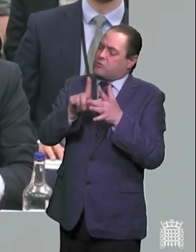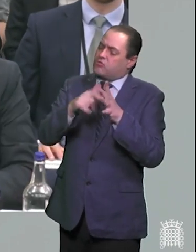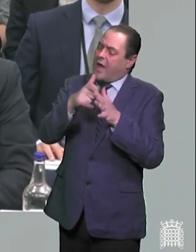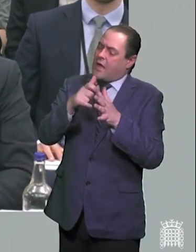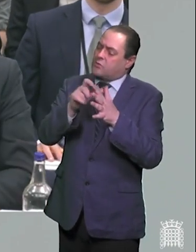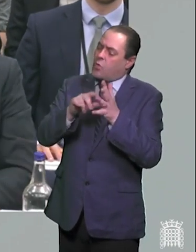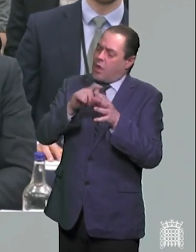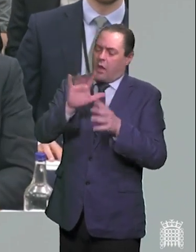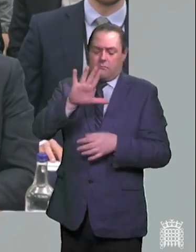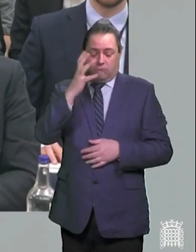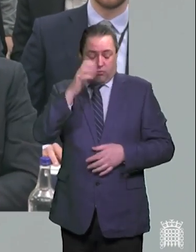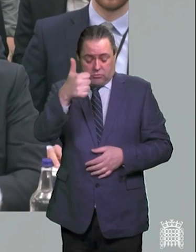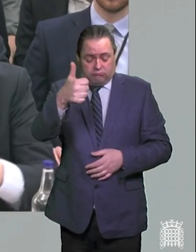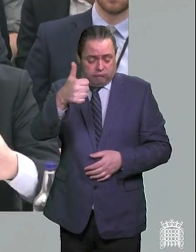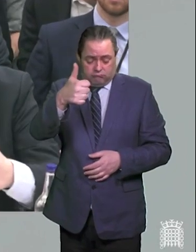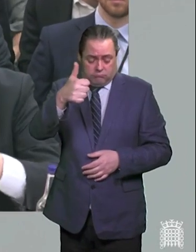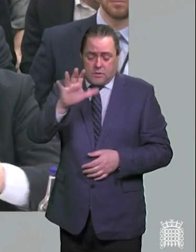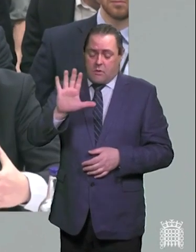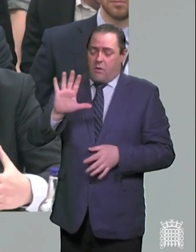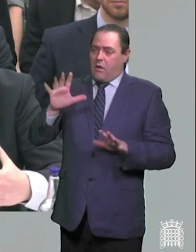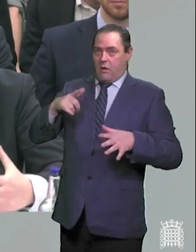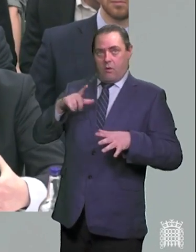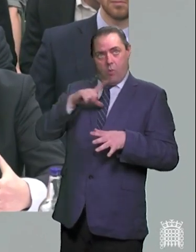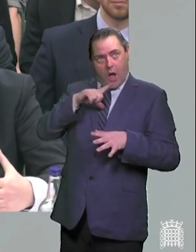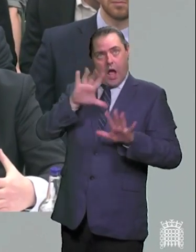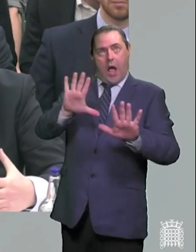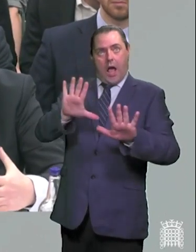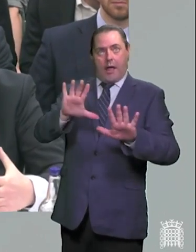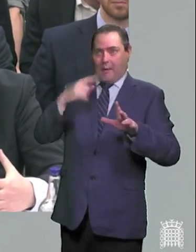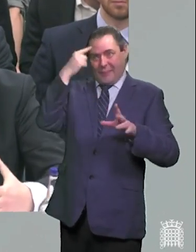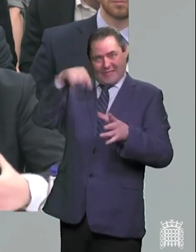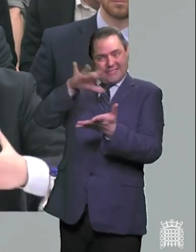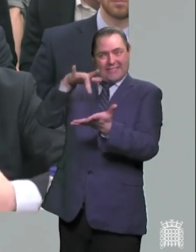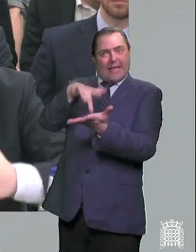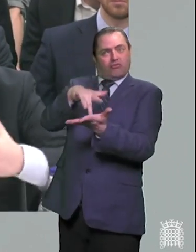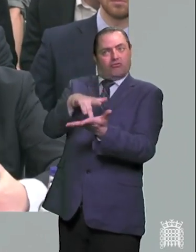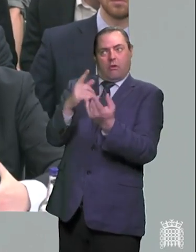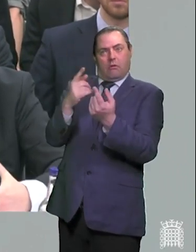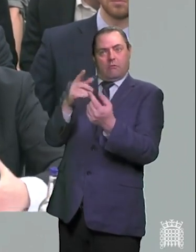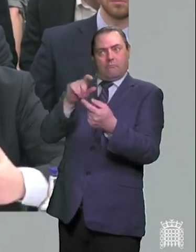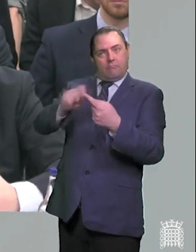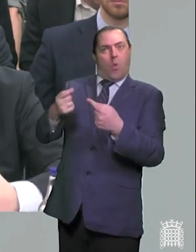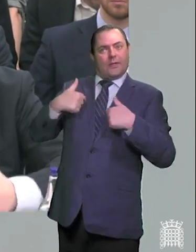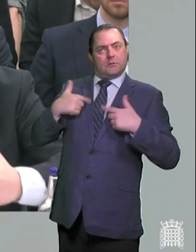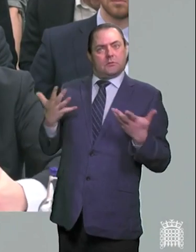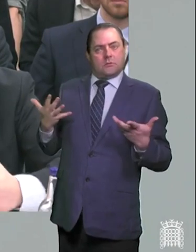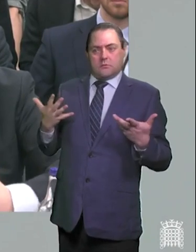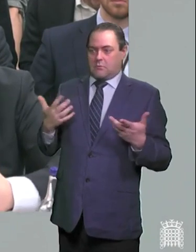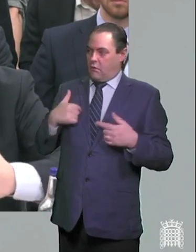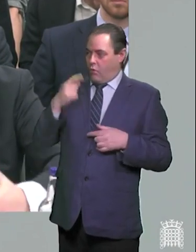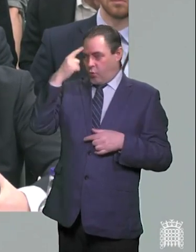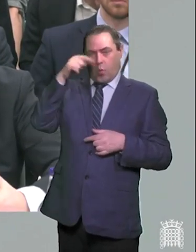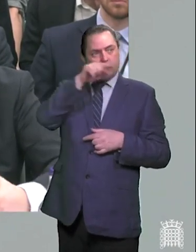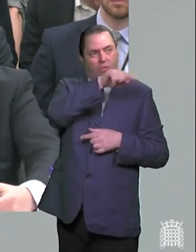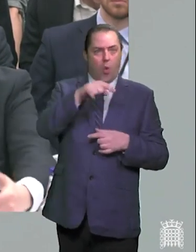But because, and this goes to the heart of what we're trying to establish, I didn't think that those events